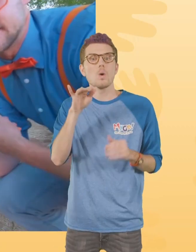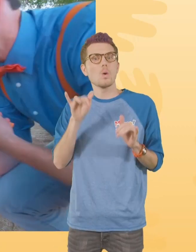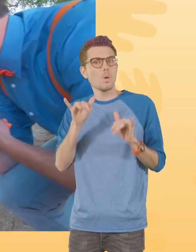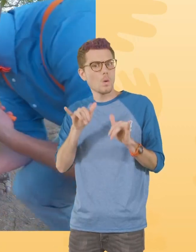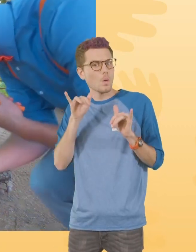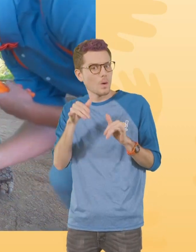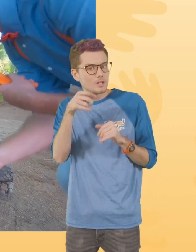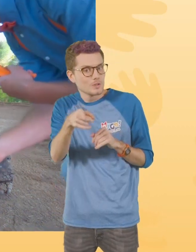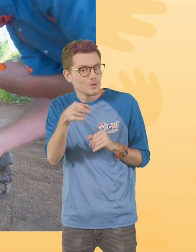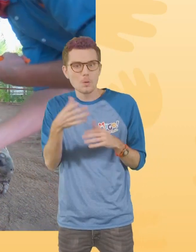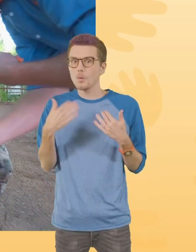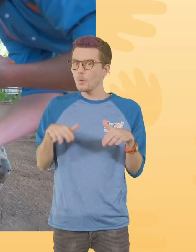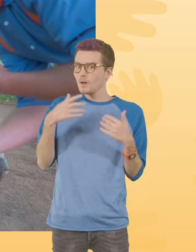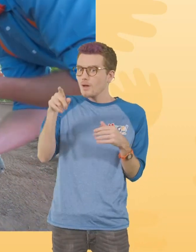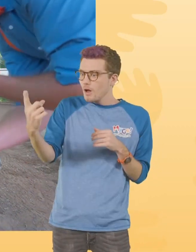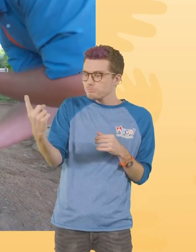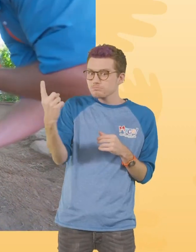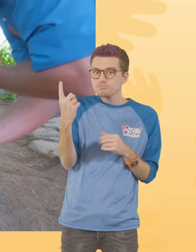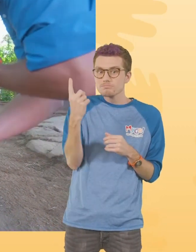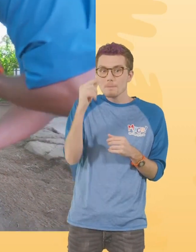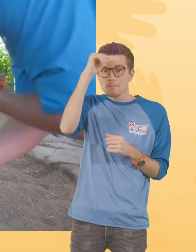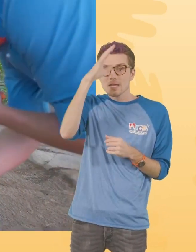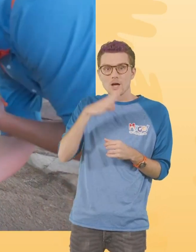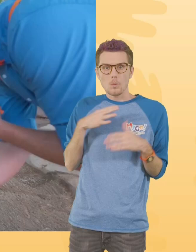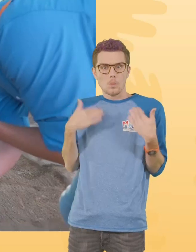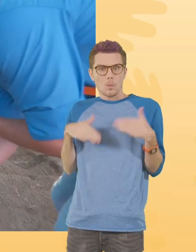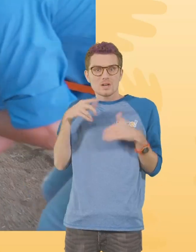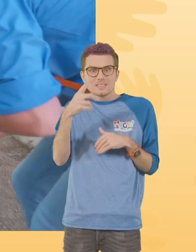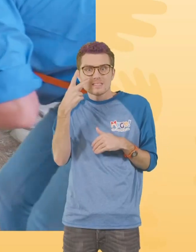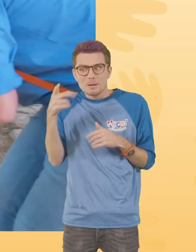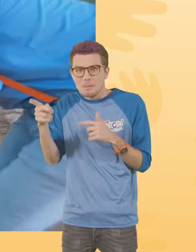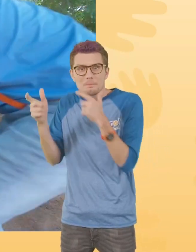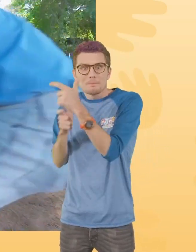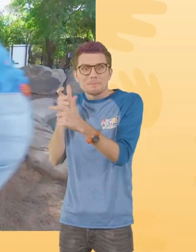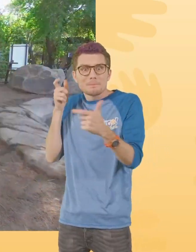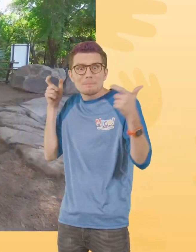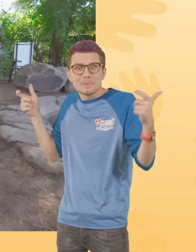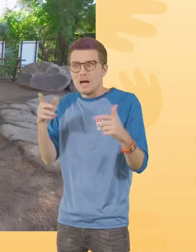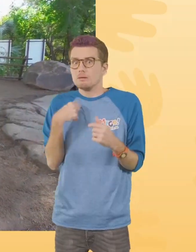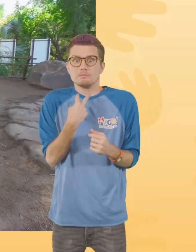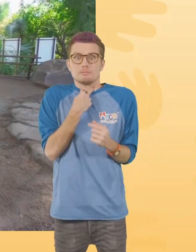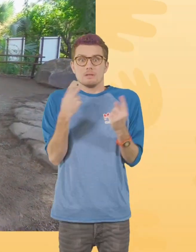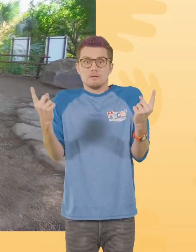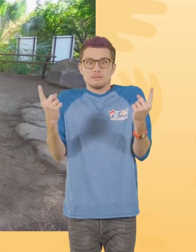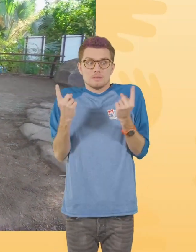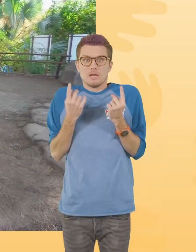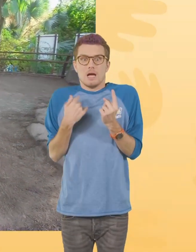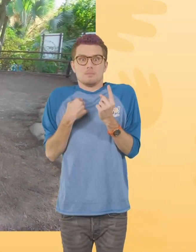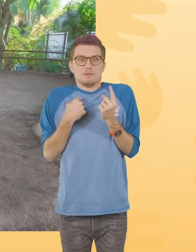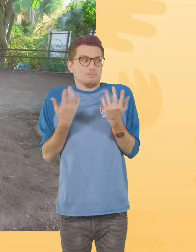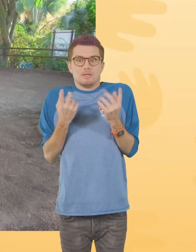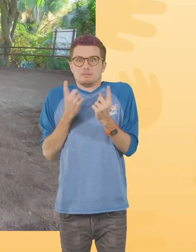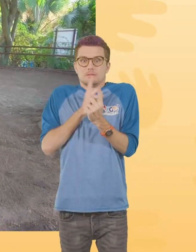and here comes the male. Whoa, do you see how big he is? Oh, I'm getting trapped. Okay, I'm gonna loop right around